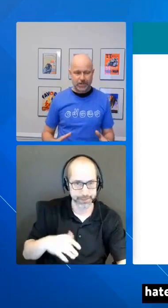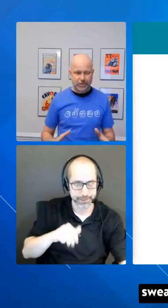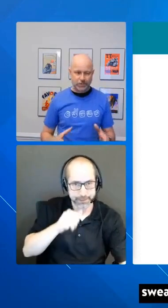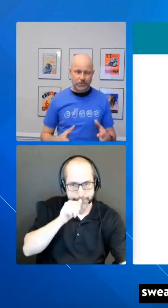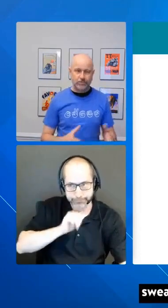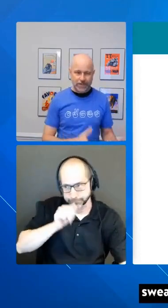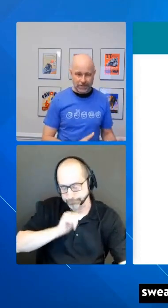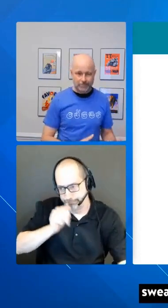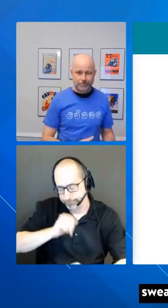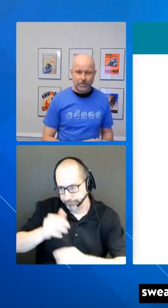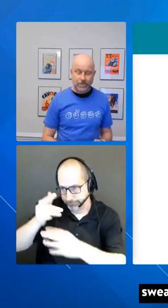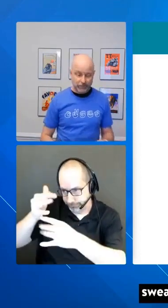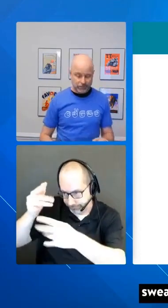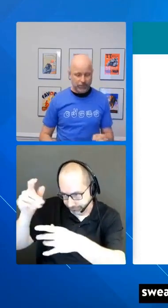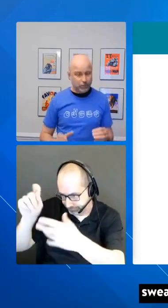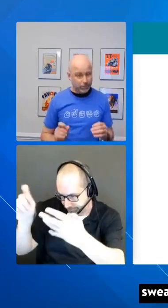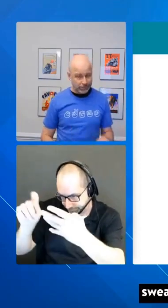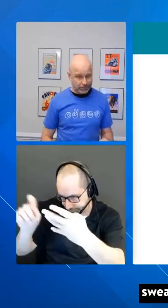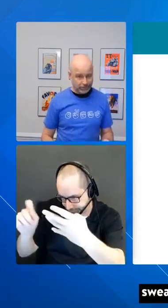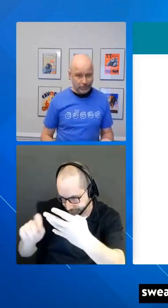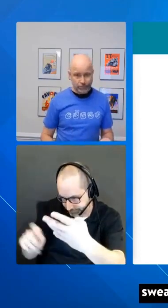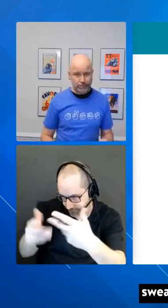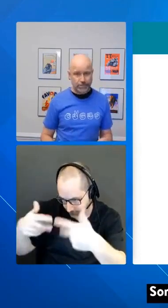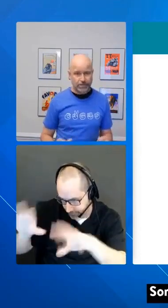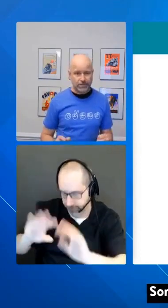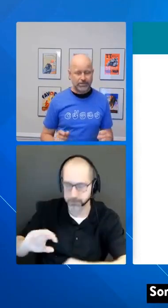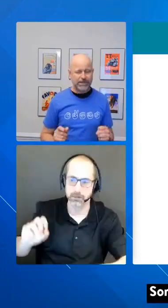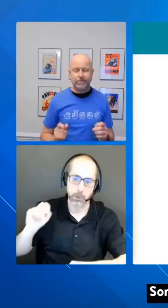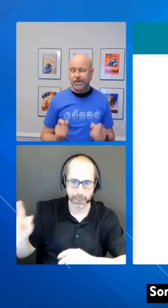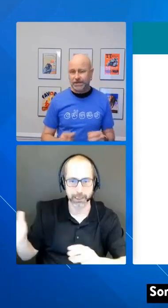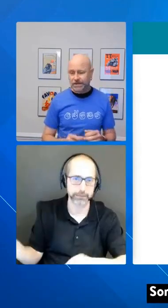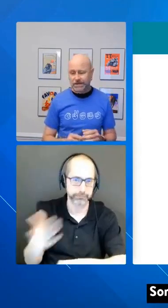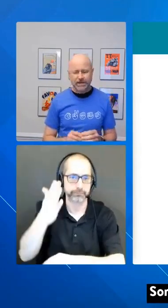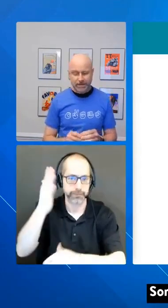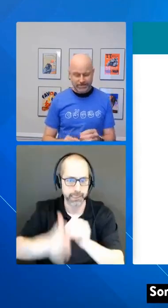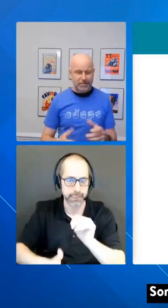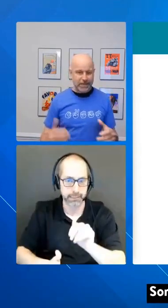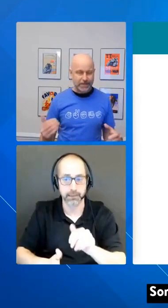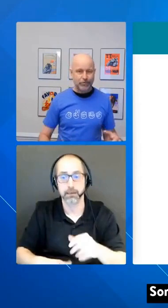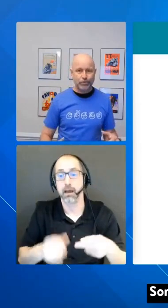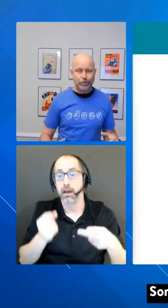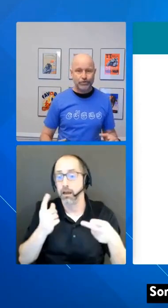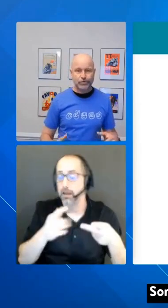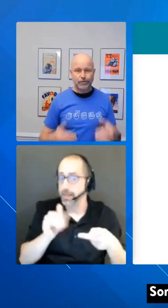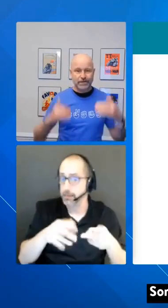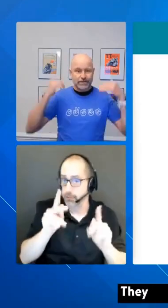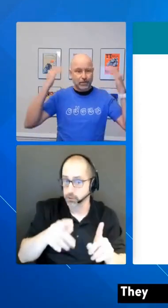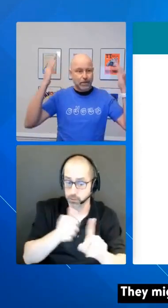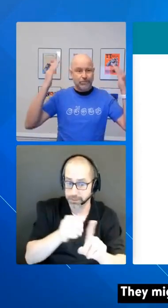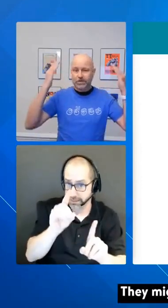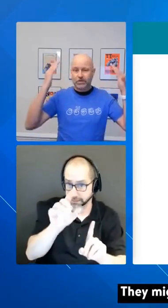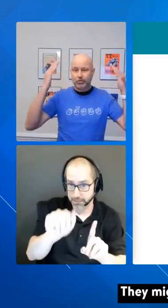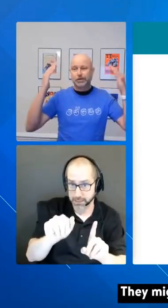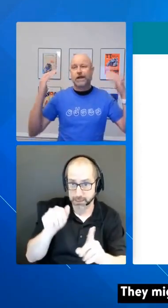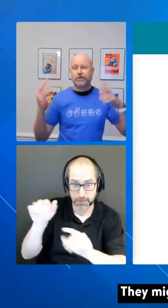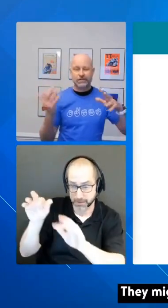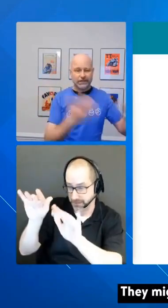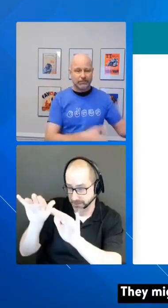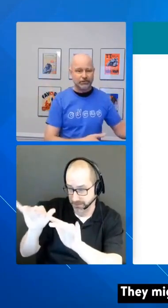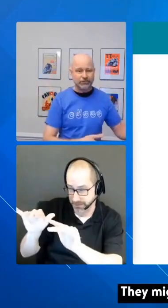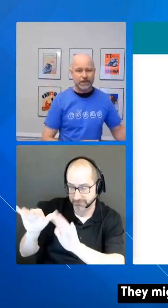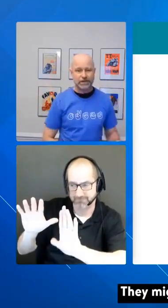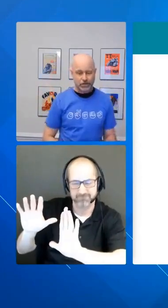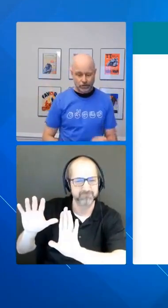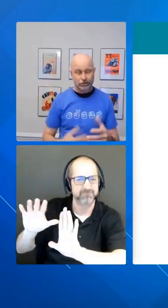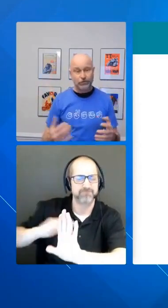nervous, but they'll make it. Somebody with a disability, they might not. They might hit a point where their brain's like, "I'm done, we're out."